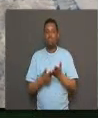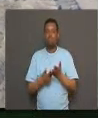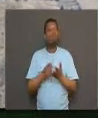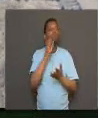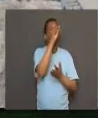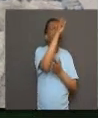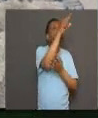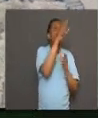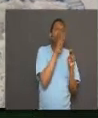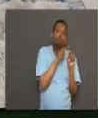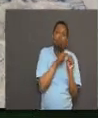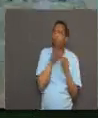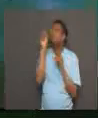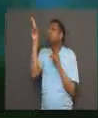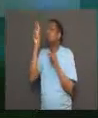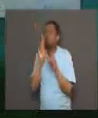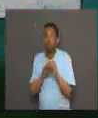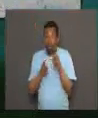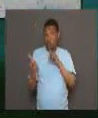sparsely populated.